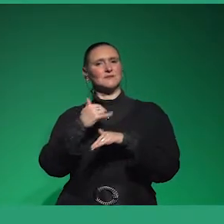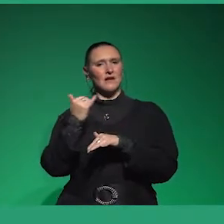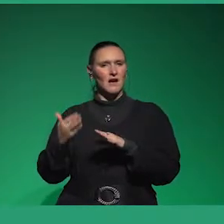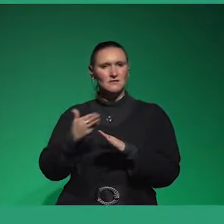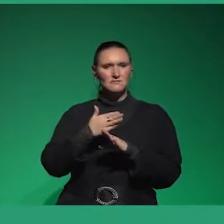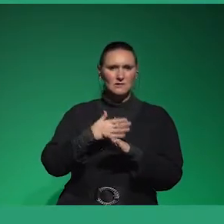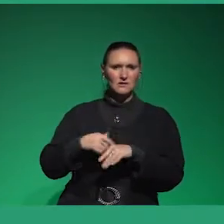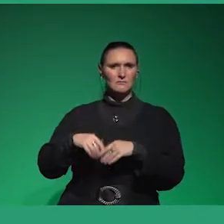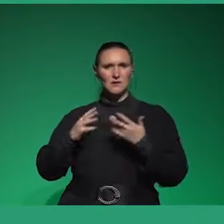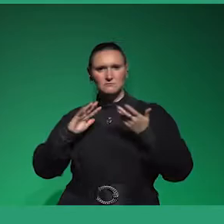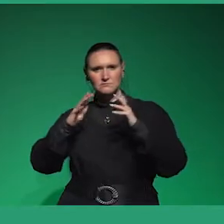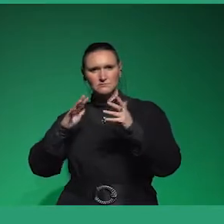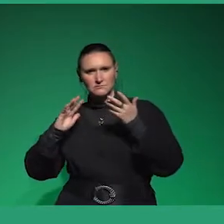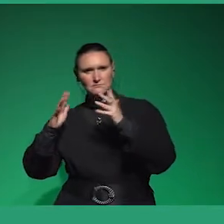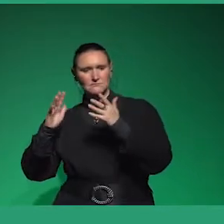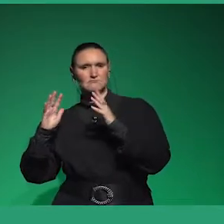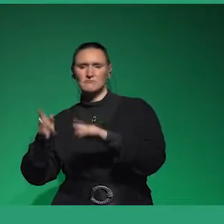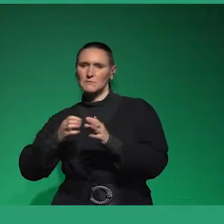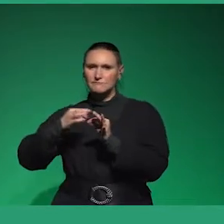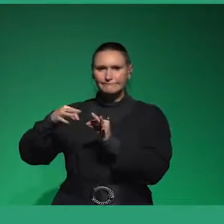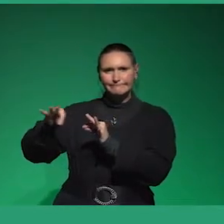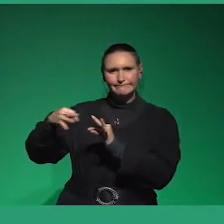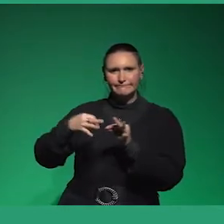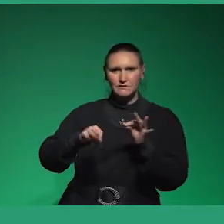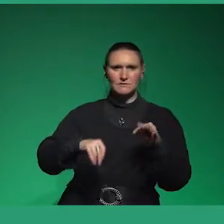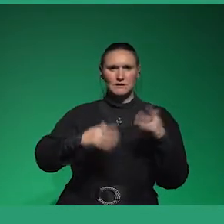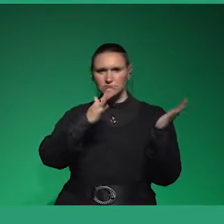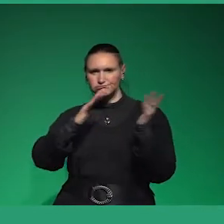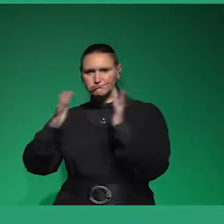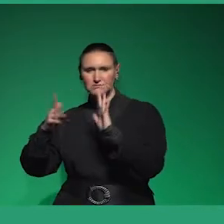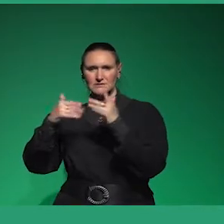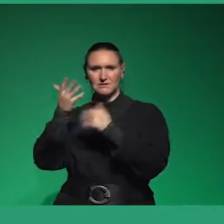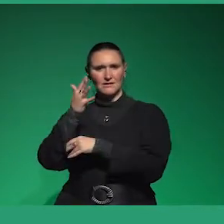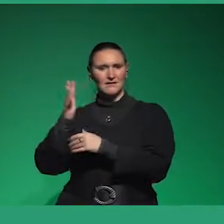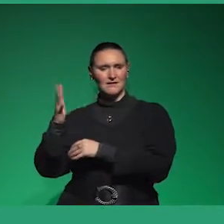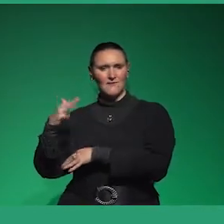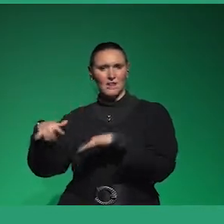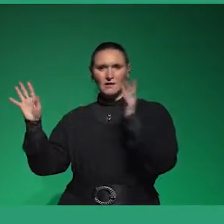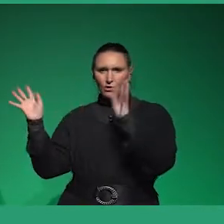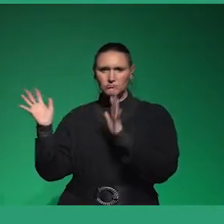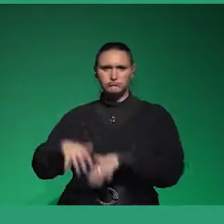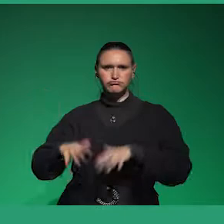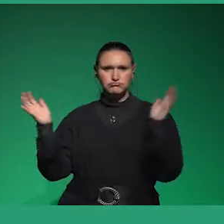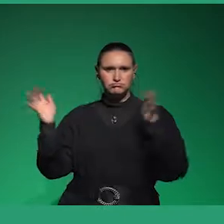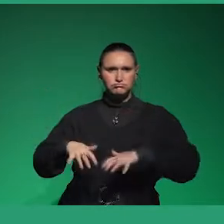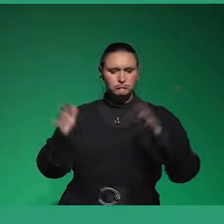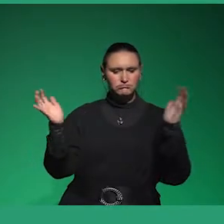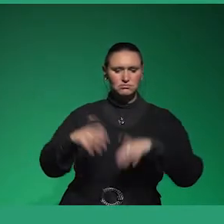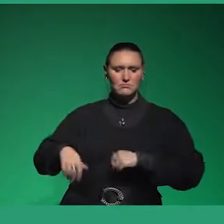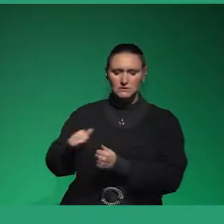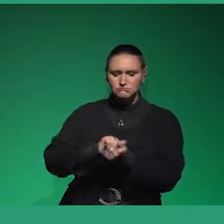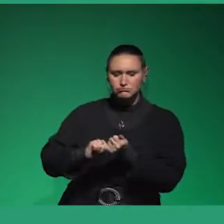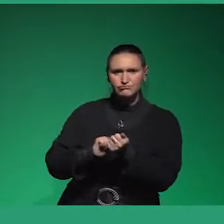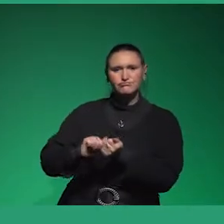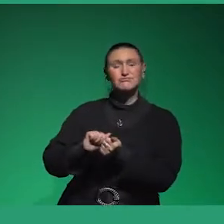approach known as melawan asap, which was only implemented in Rio province before snowballing into a national and